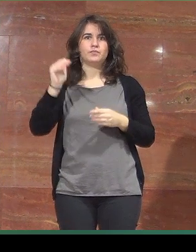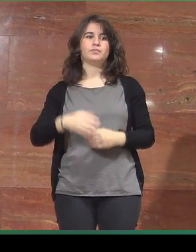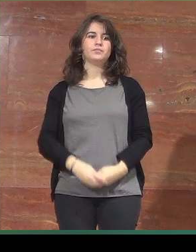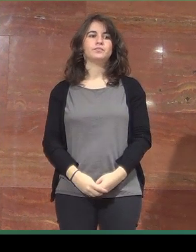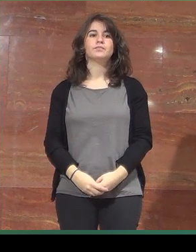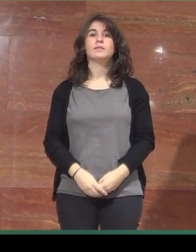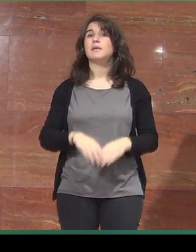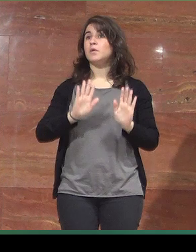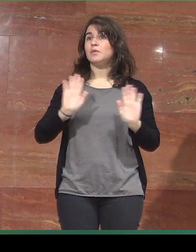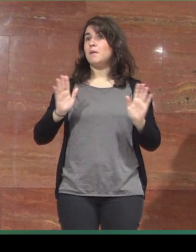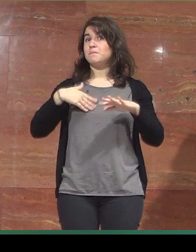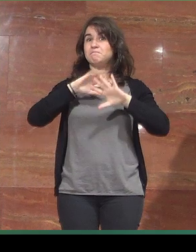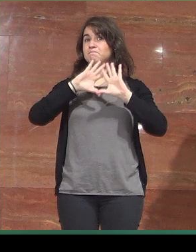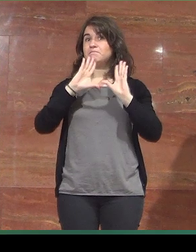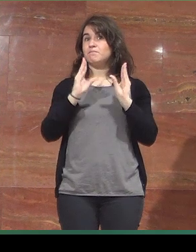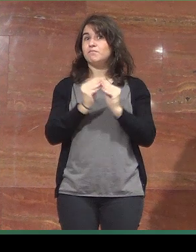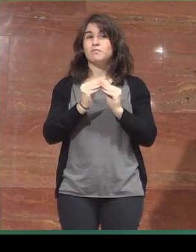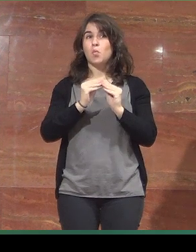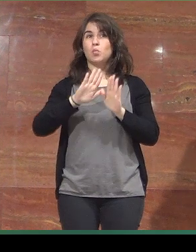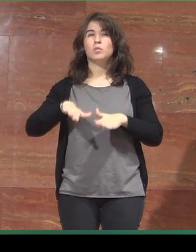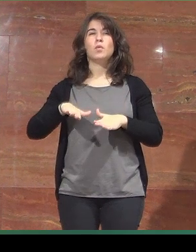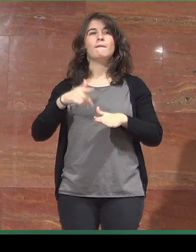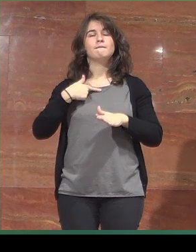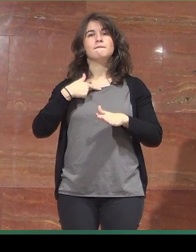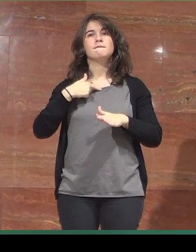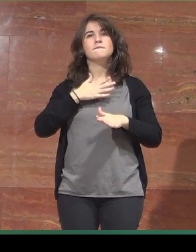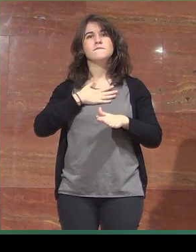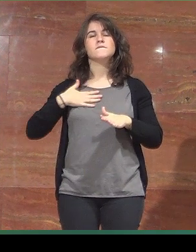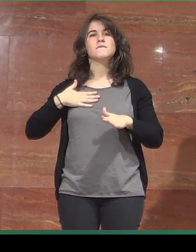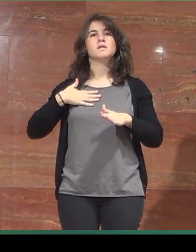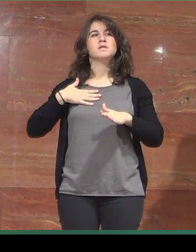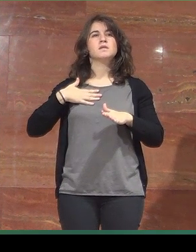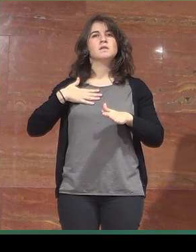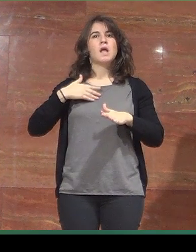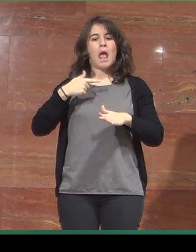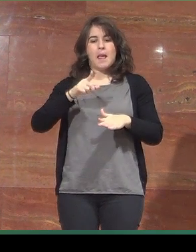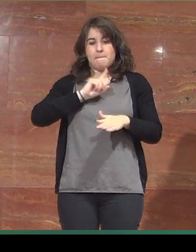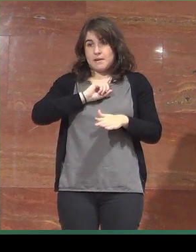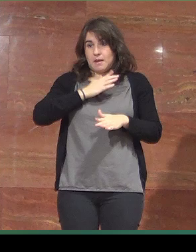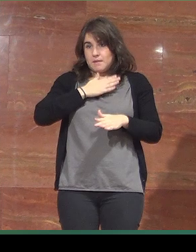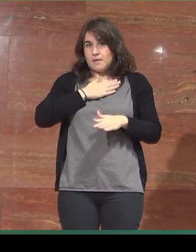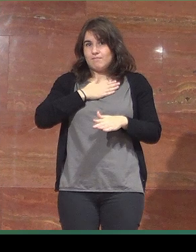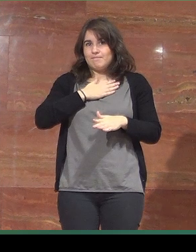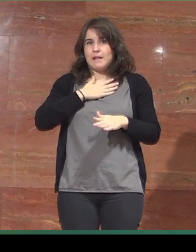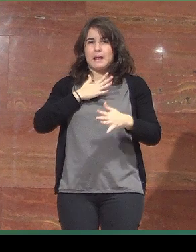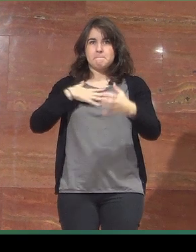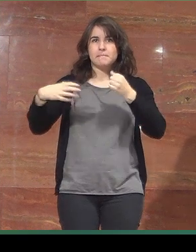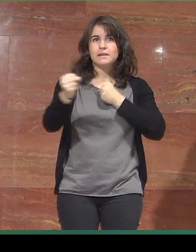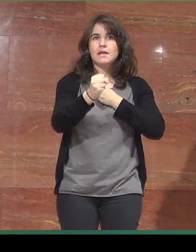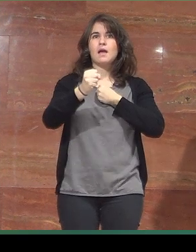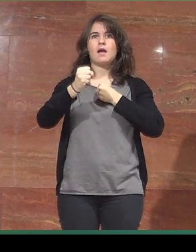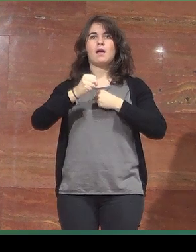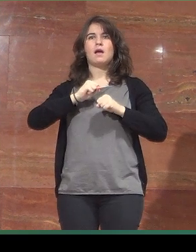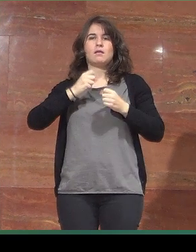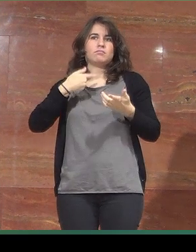this, that for me, empathy and understanding people's needs is absolutely at the heart of good